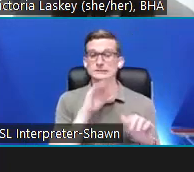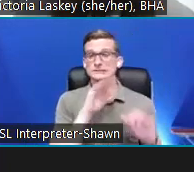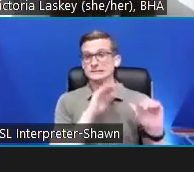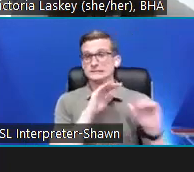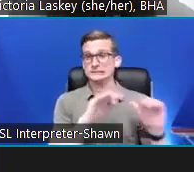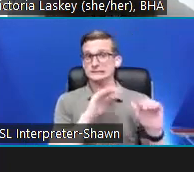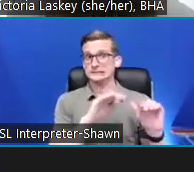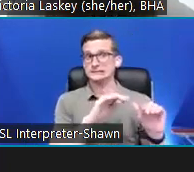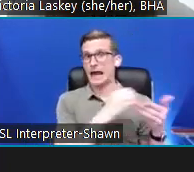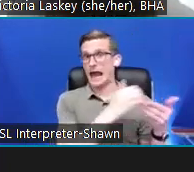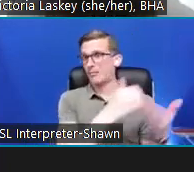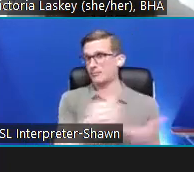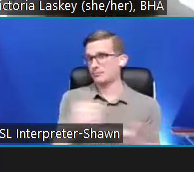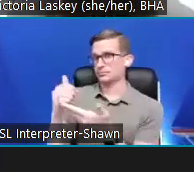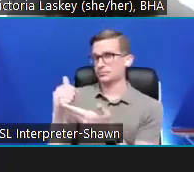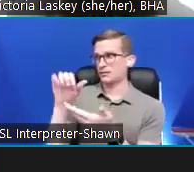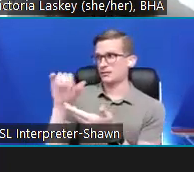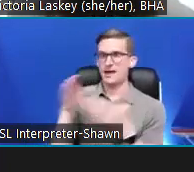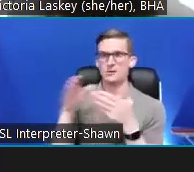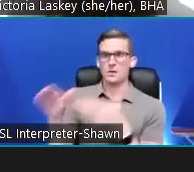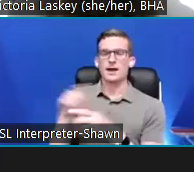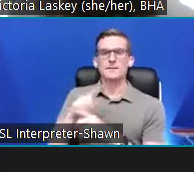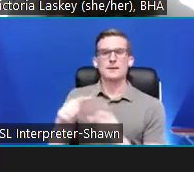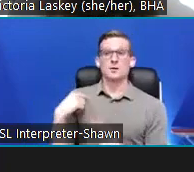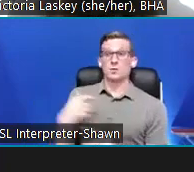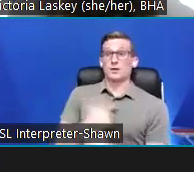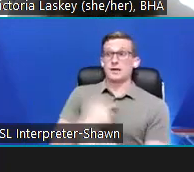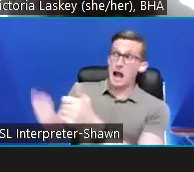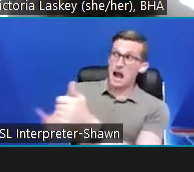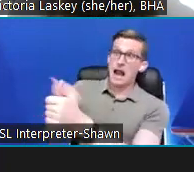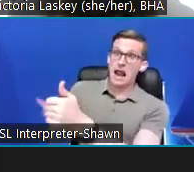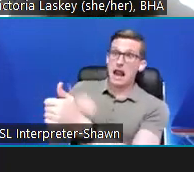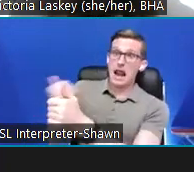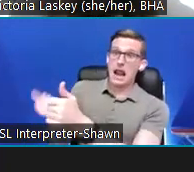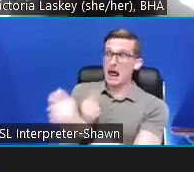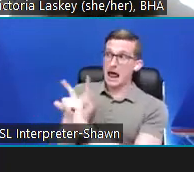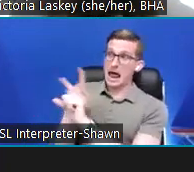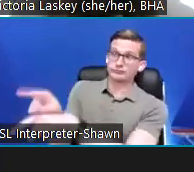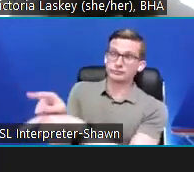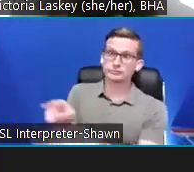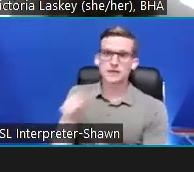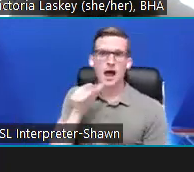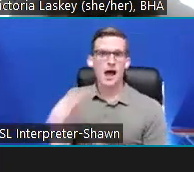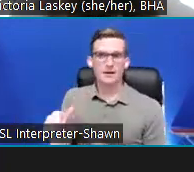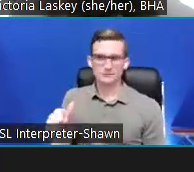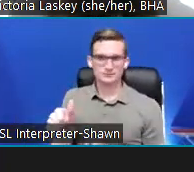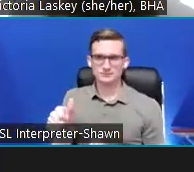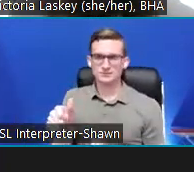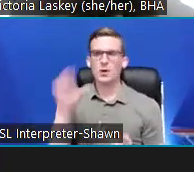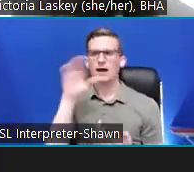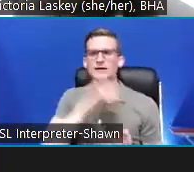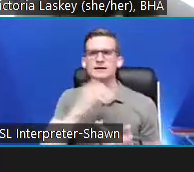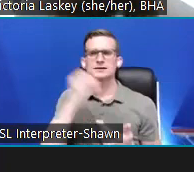like running after them and tackling them. So I guess if an agency is not